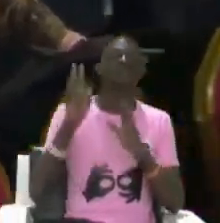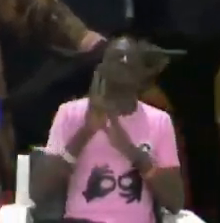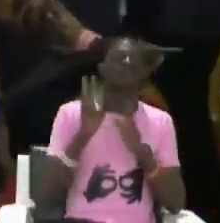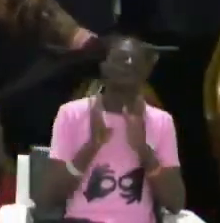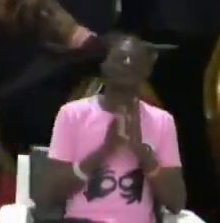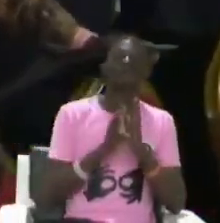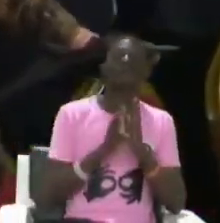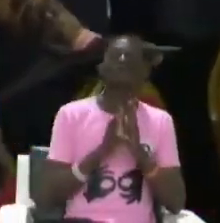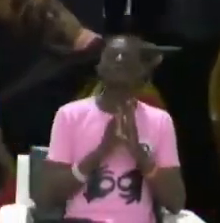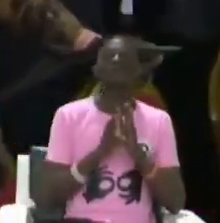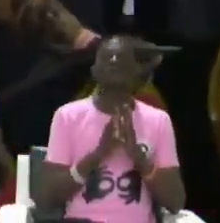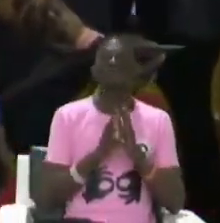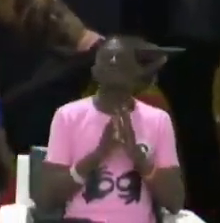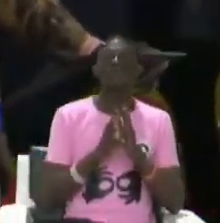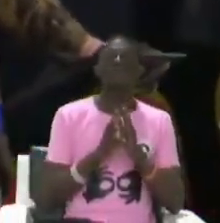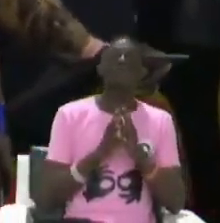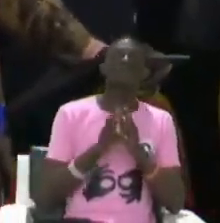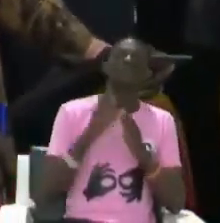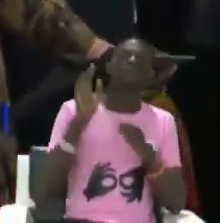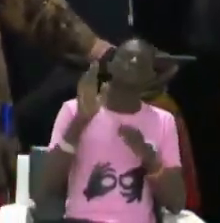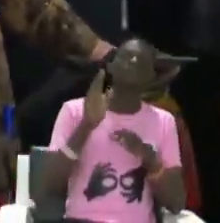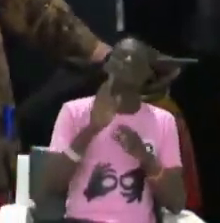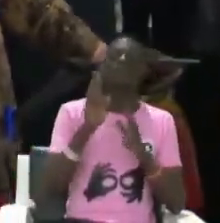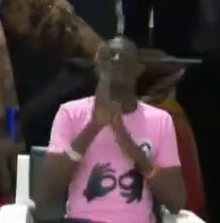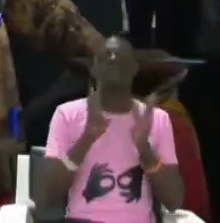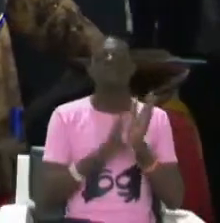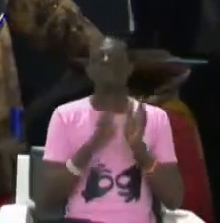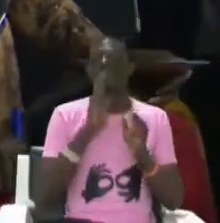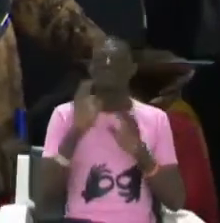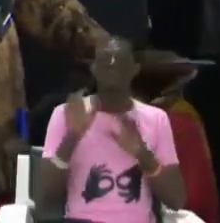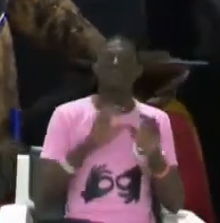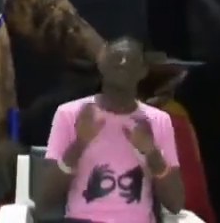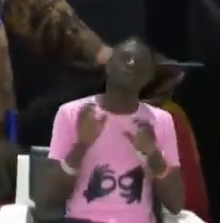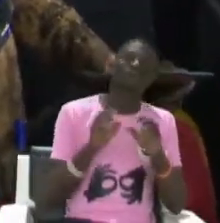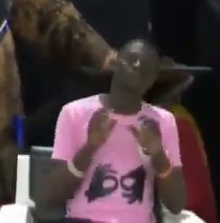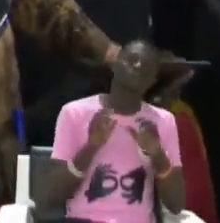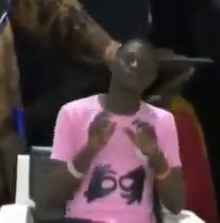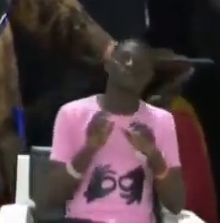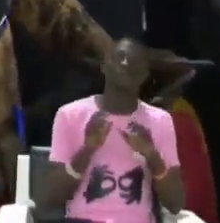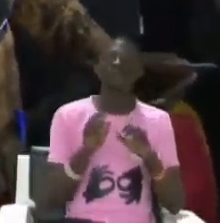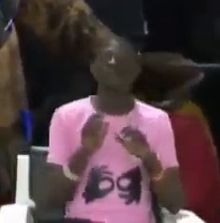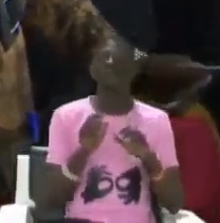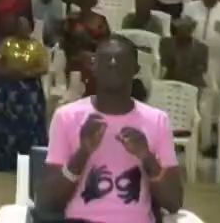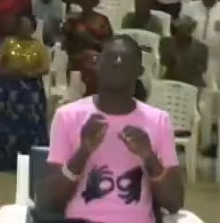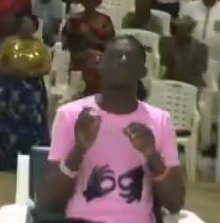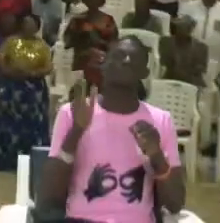done. Come, thy will be done. Thy will be